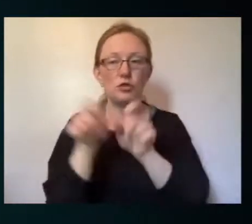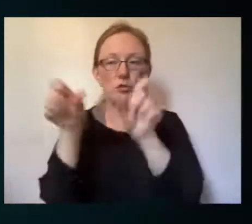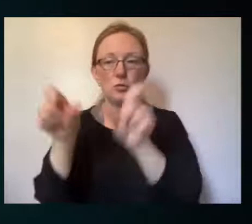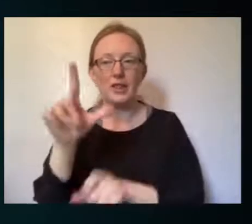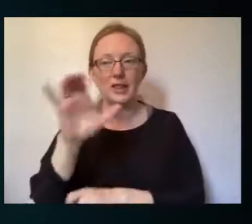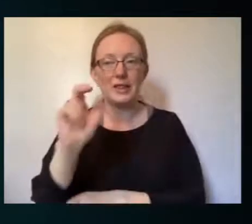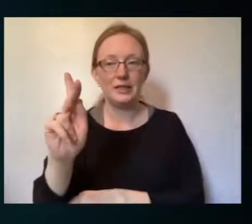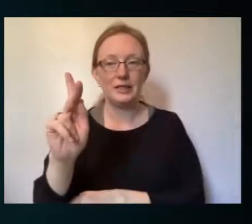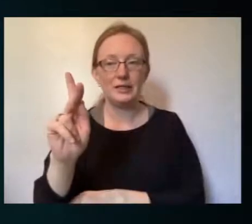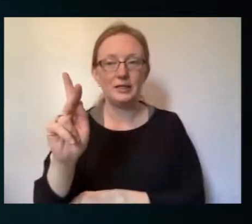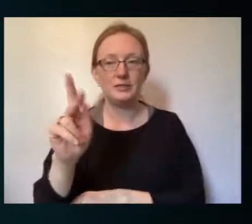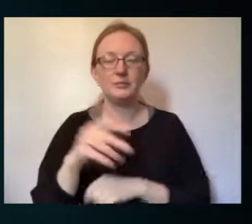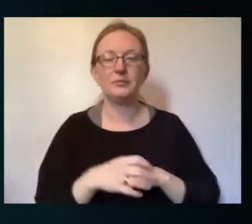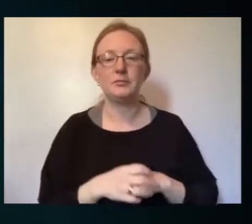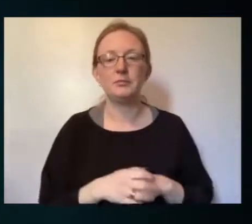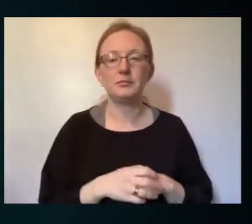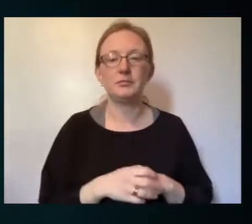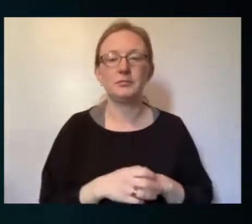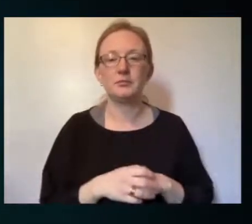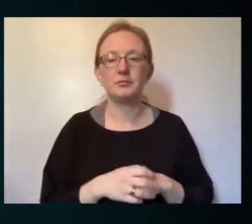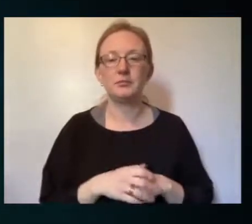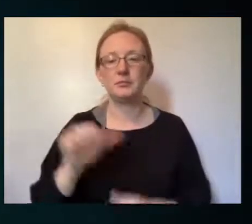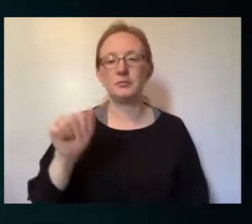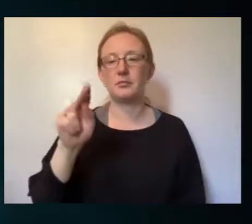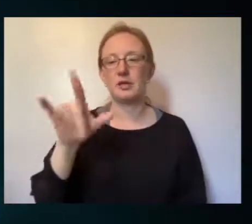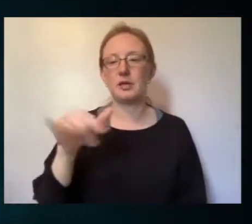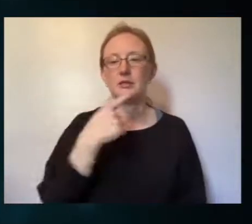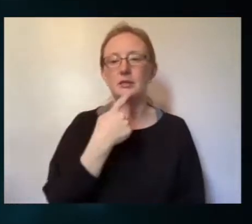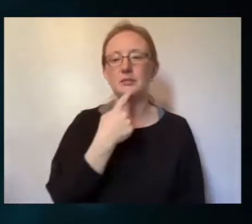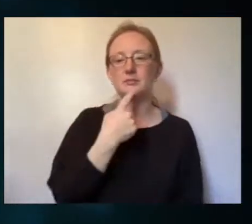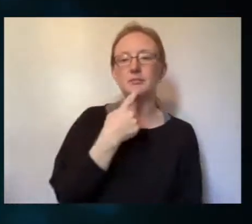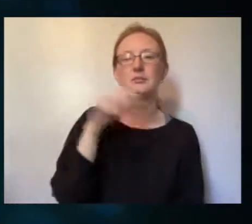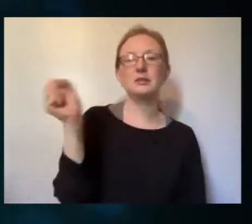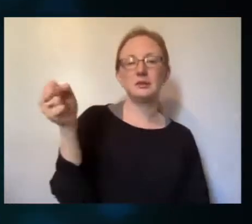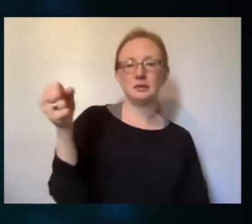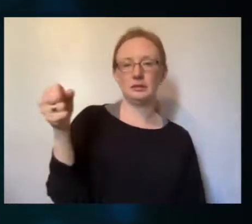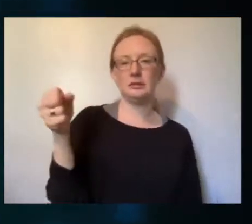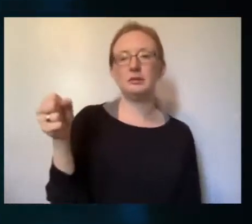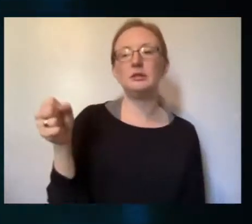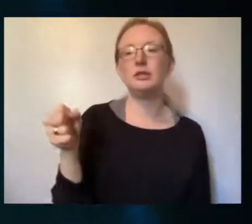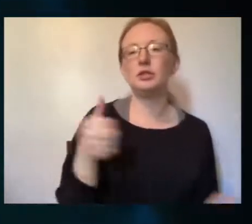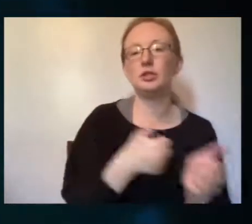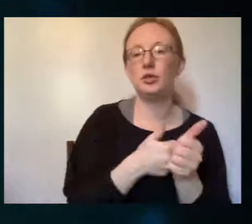link. And Andy has said, yes,